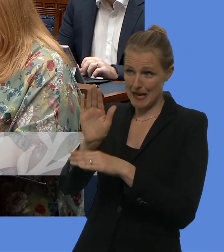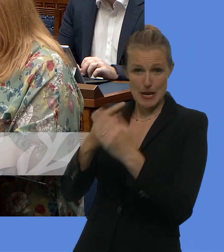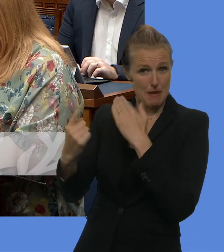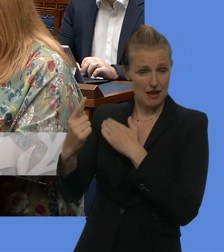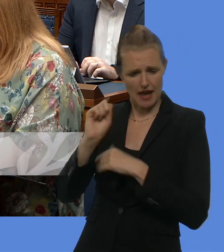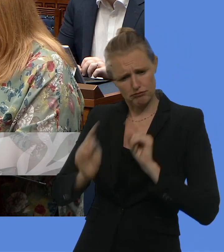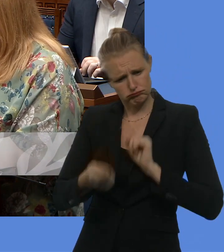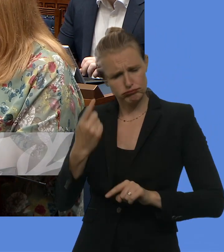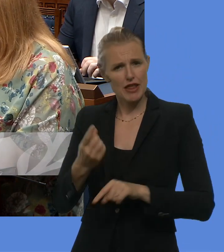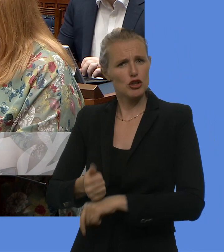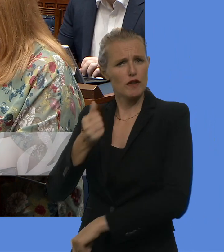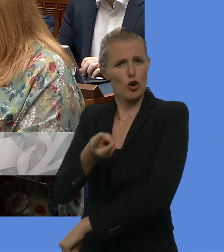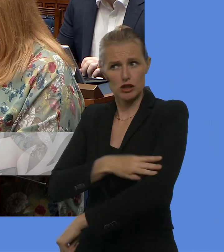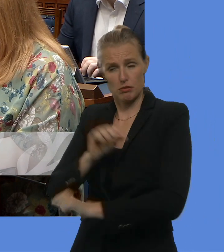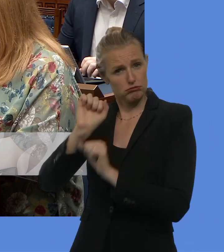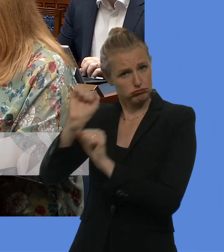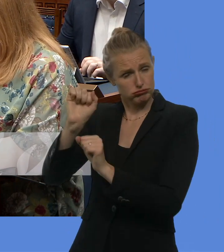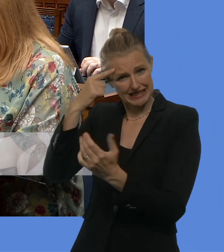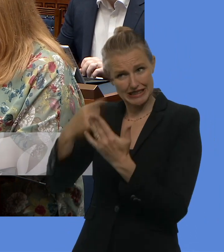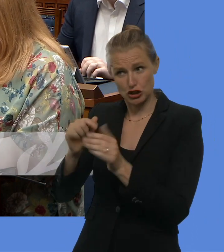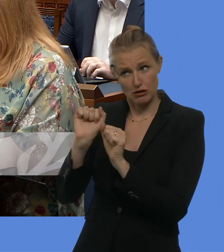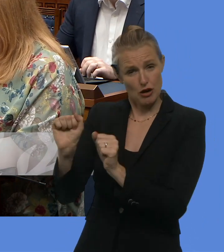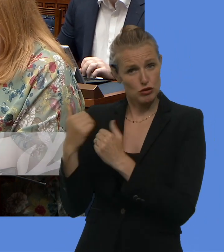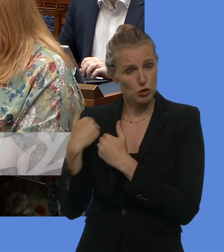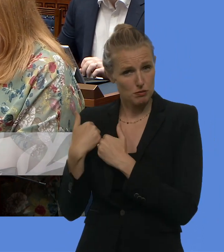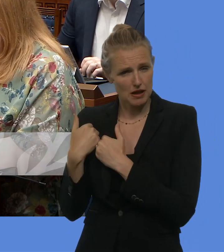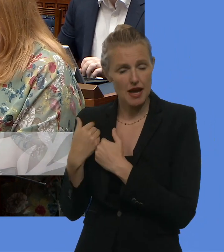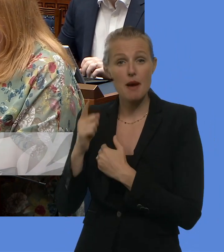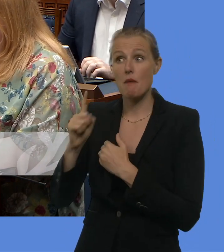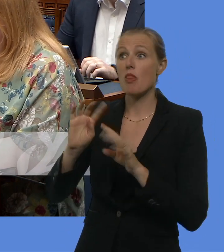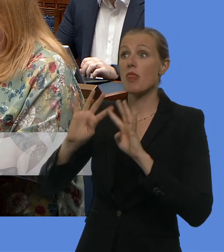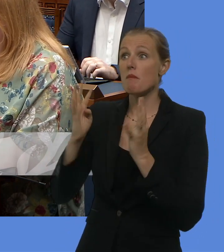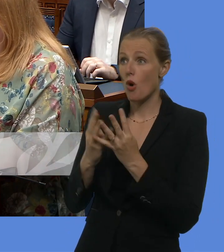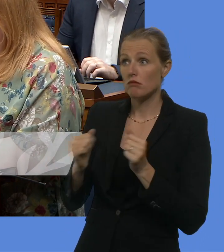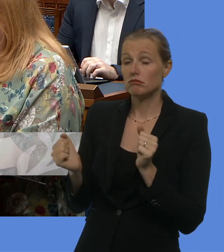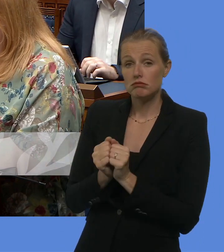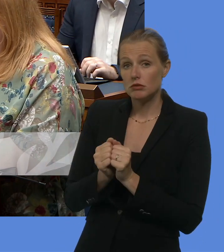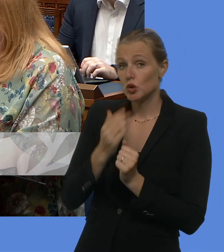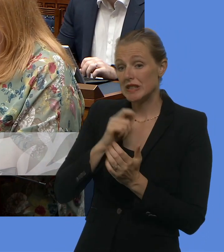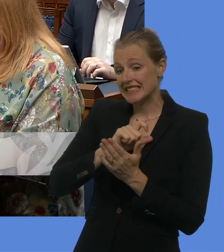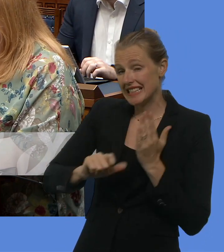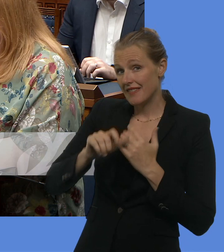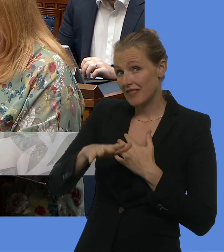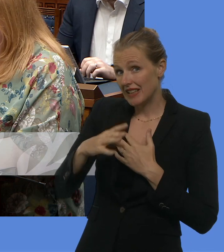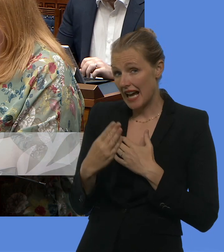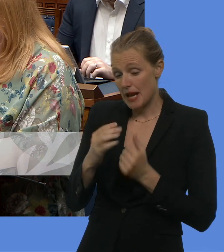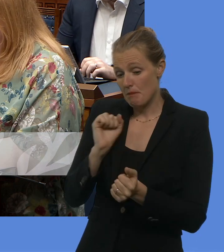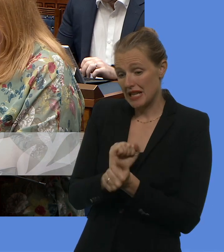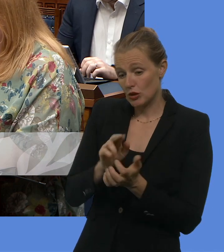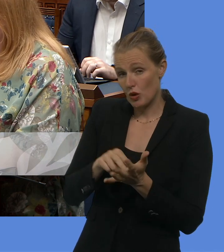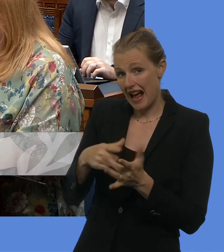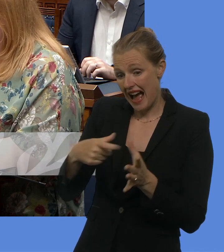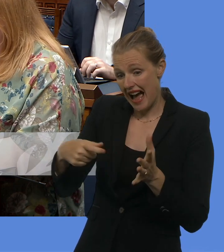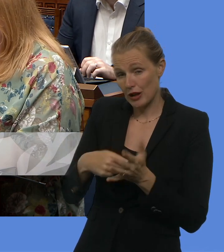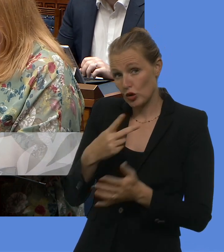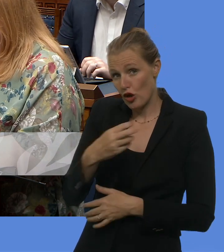Constable to account. However, I understand that the Board has agreed to exercise its power under Section 59 of the Police Northern Ireland Act 2000